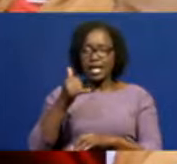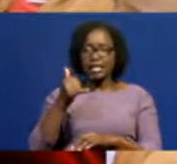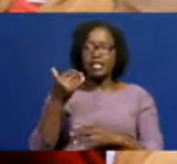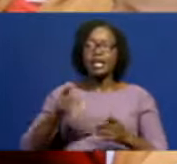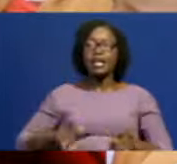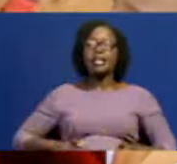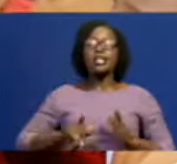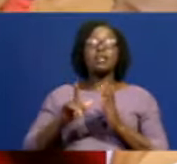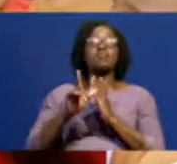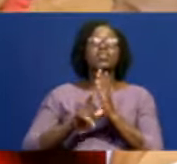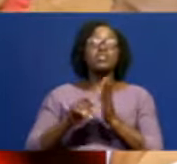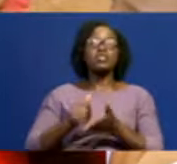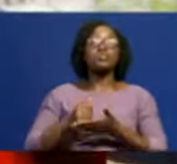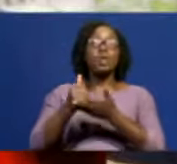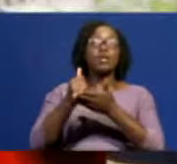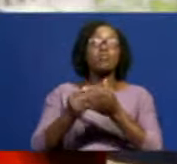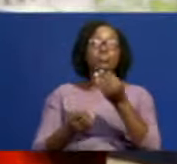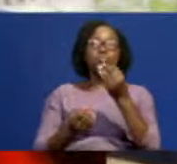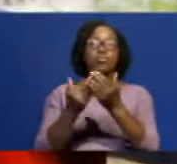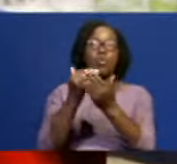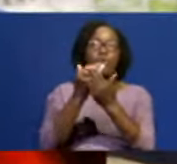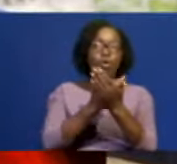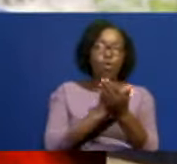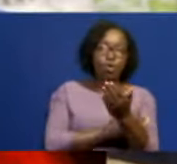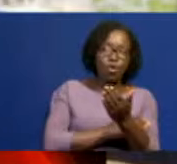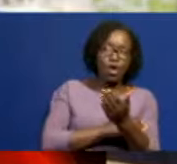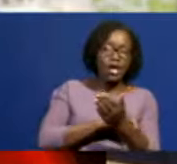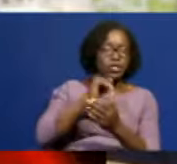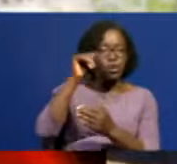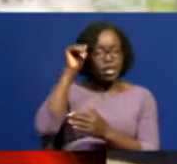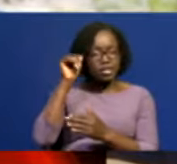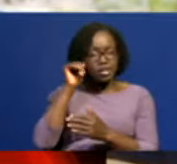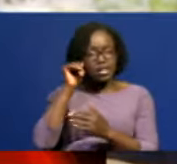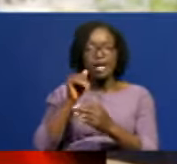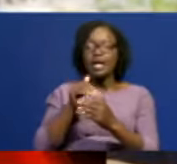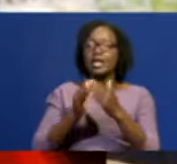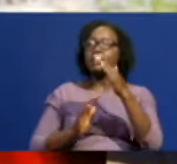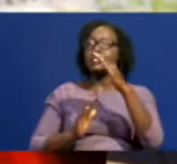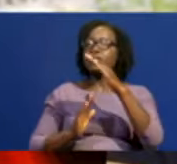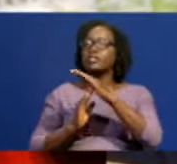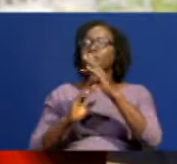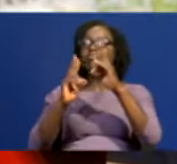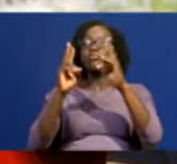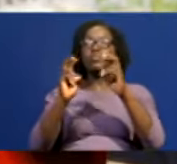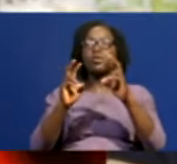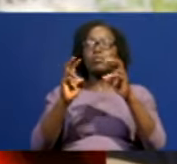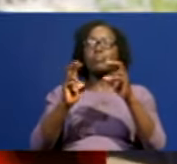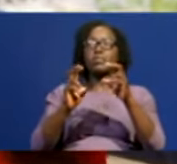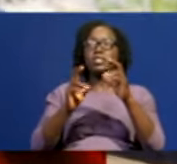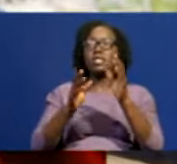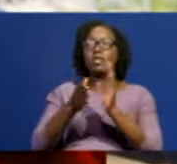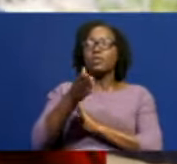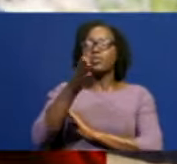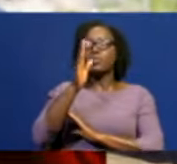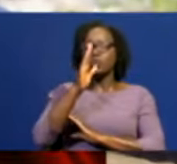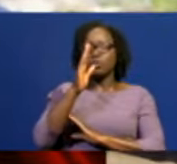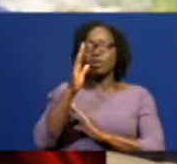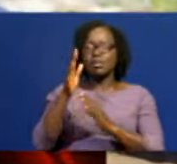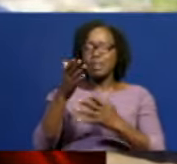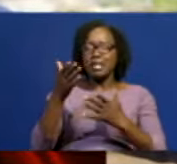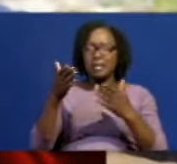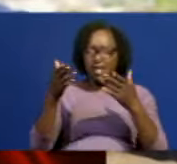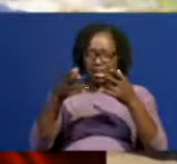help them navigate adulthood. Among the topics, there is one which caught my attention: